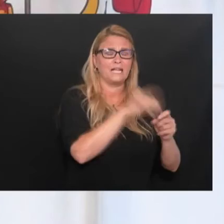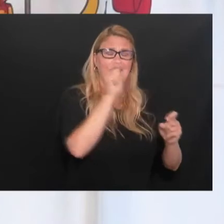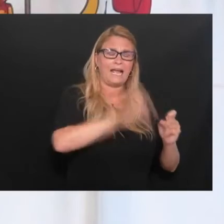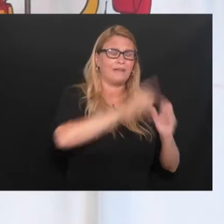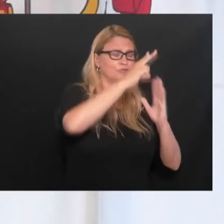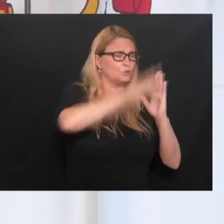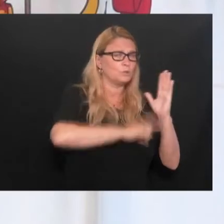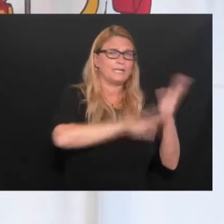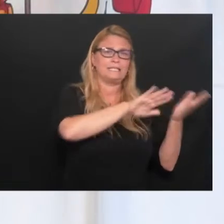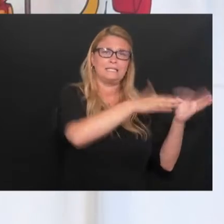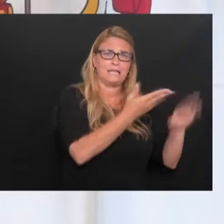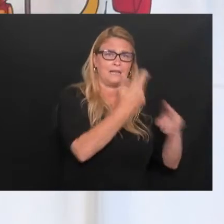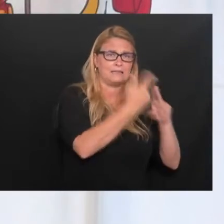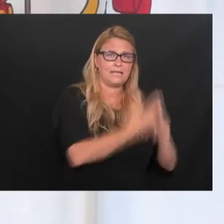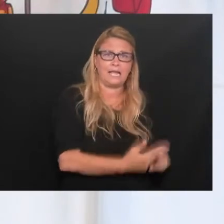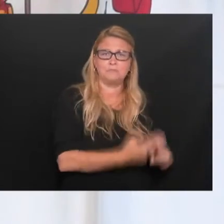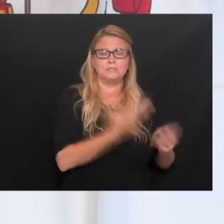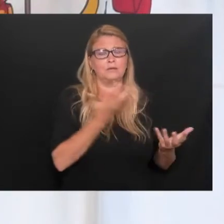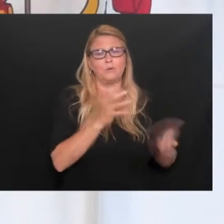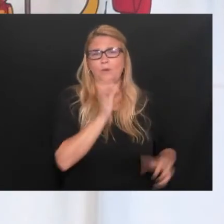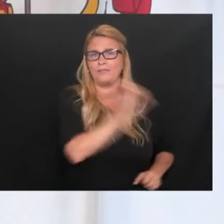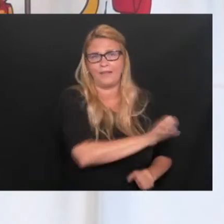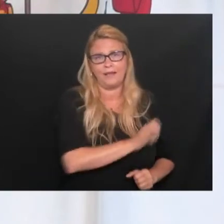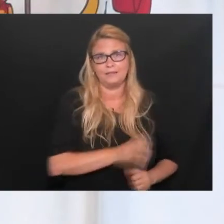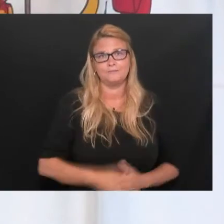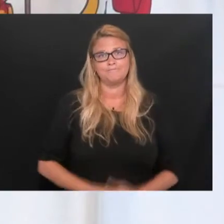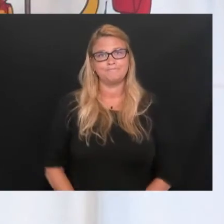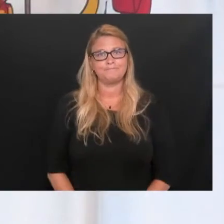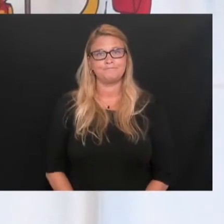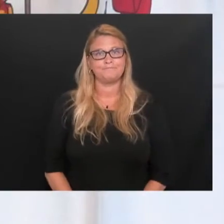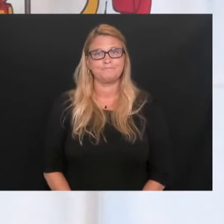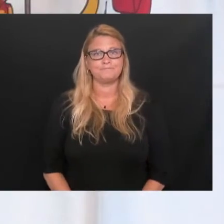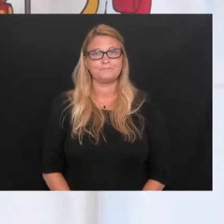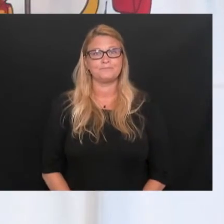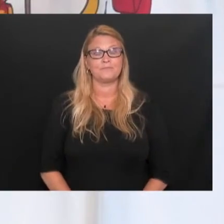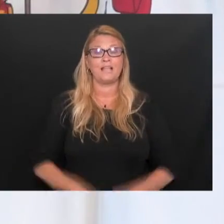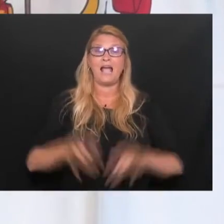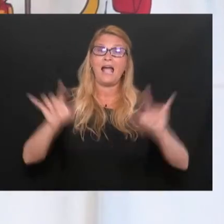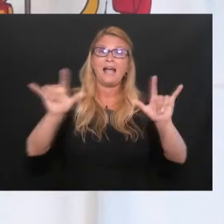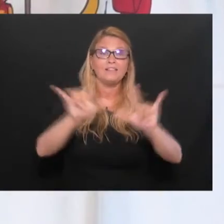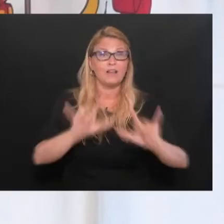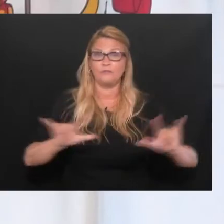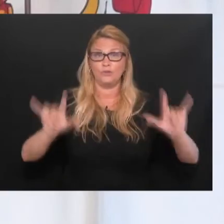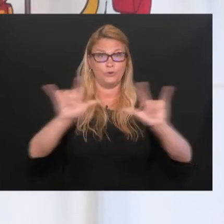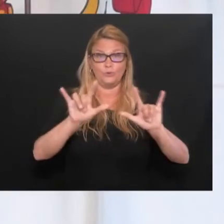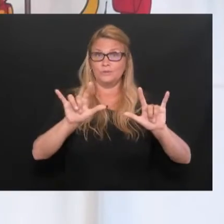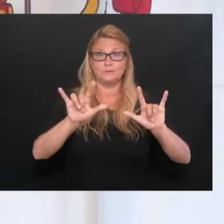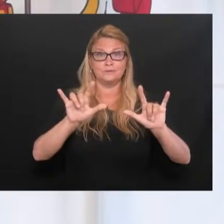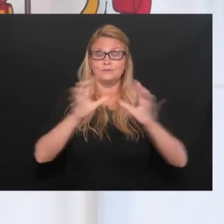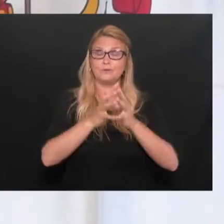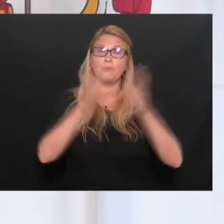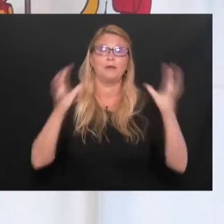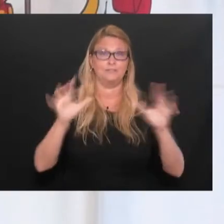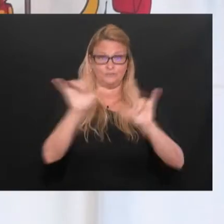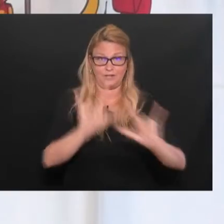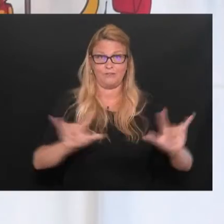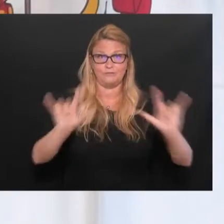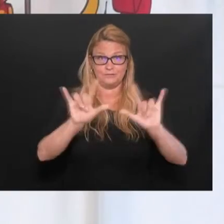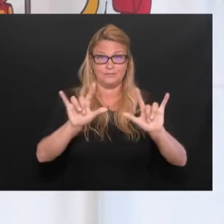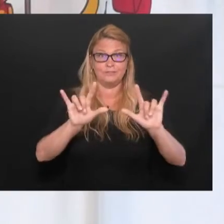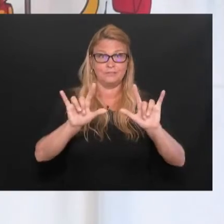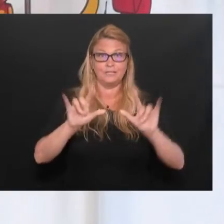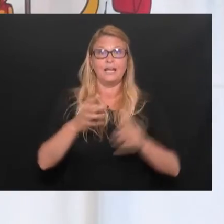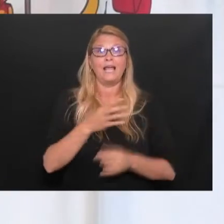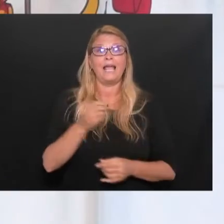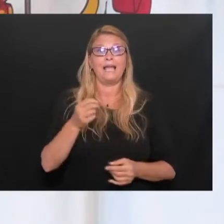names. Let's stop this. Anyway, I love each and every one of you more than you'll ever know. And